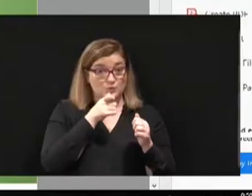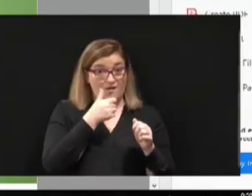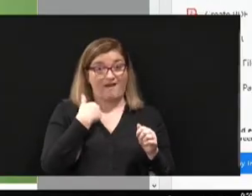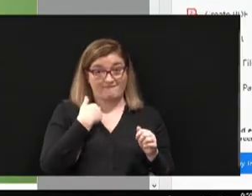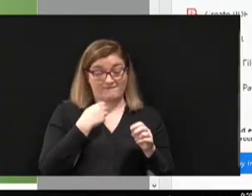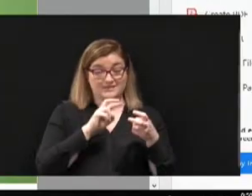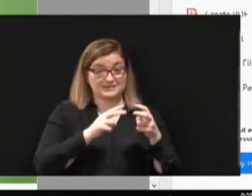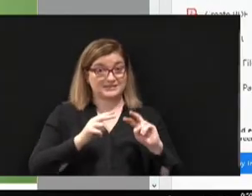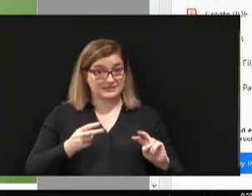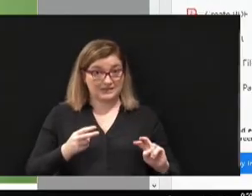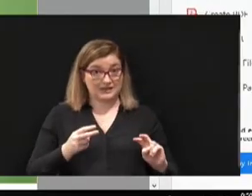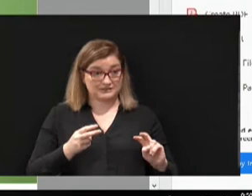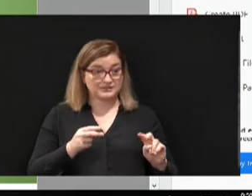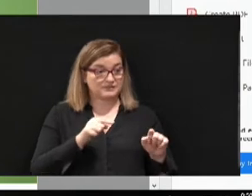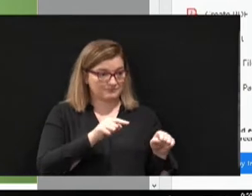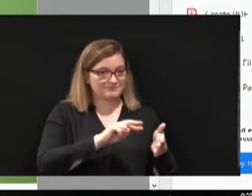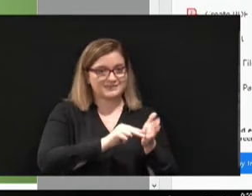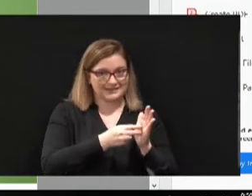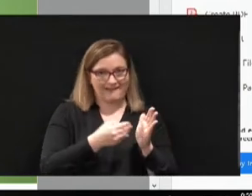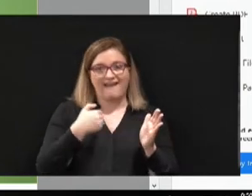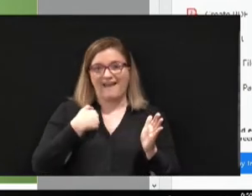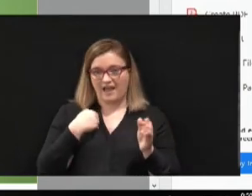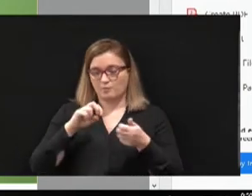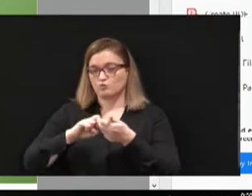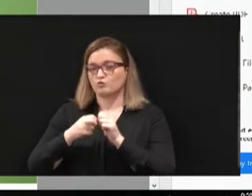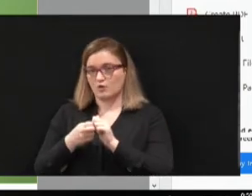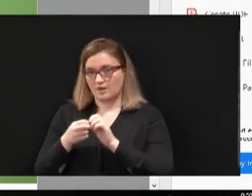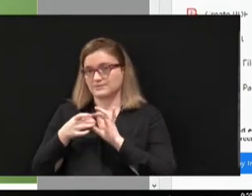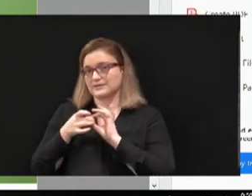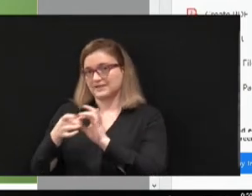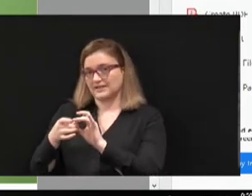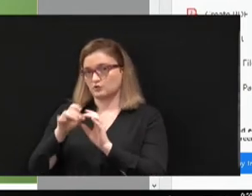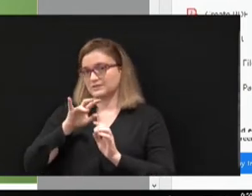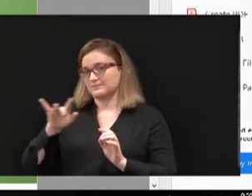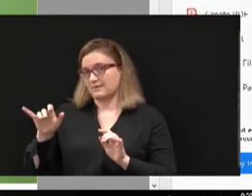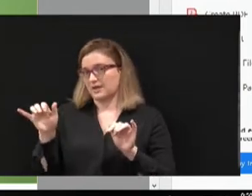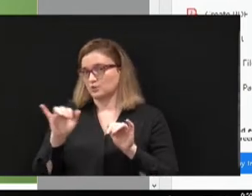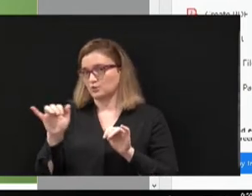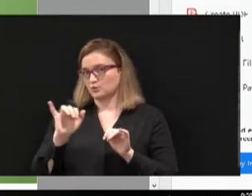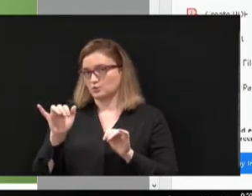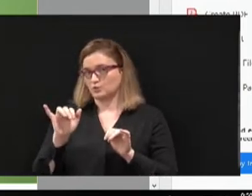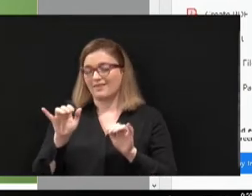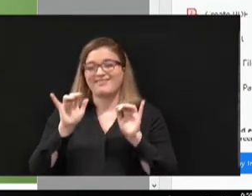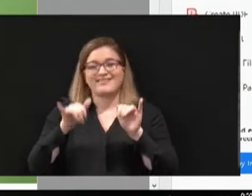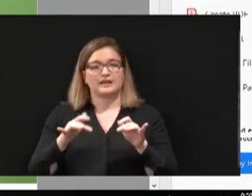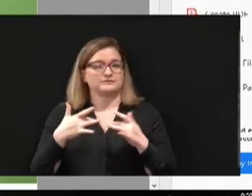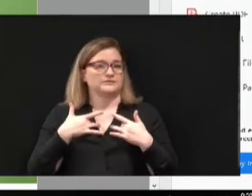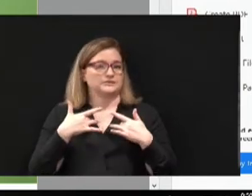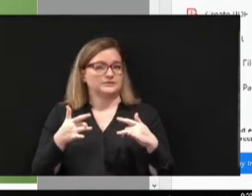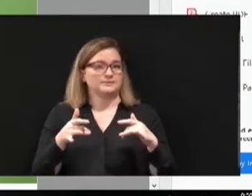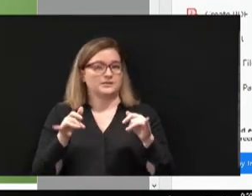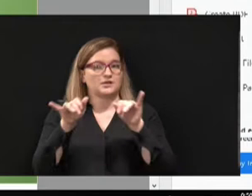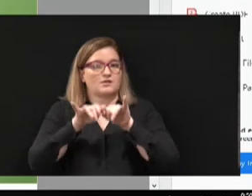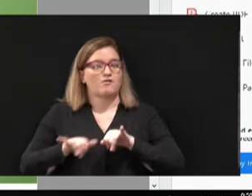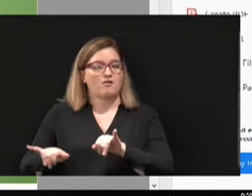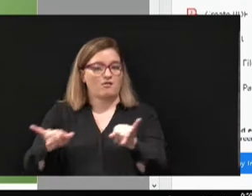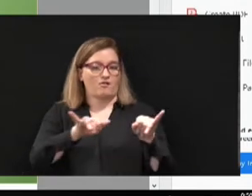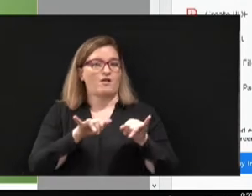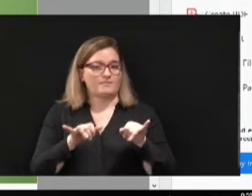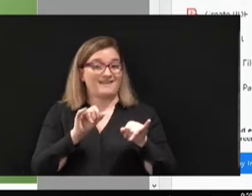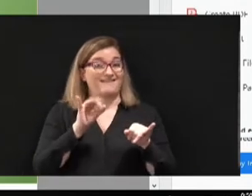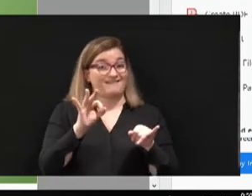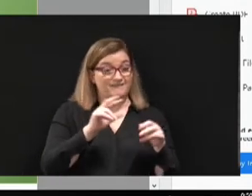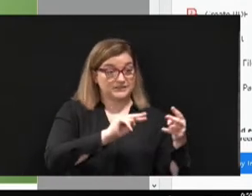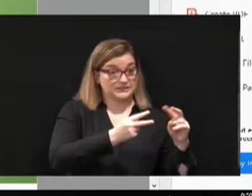Doesn't mean there aren't some out there, but I haven't met them yet. That seems to be the common denominator with most people with